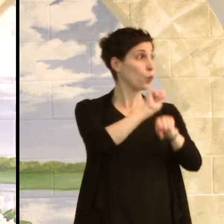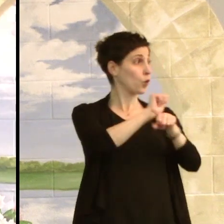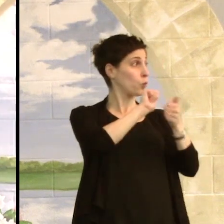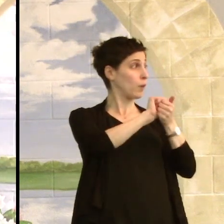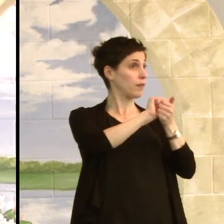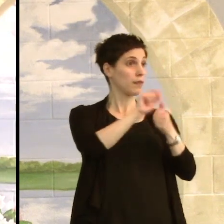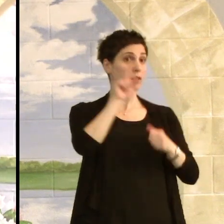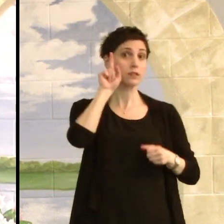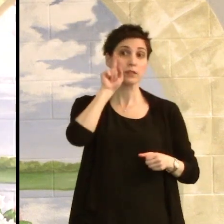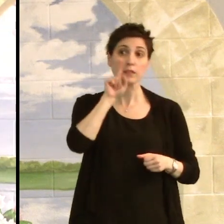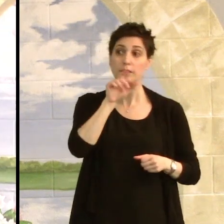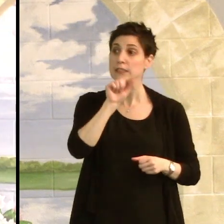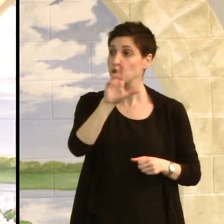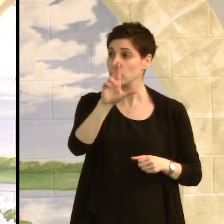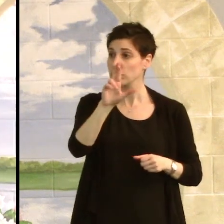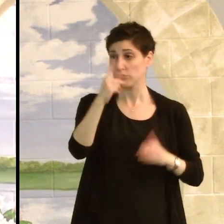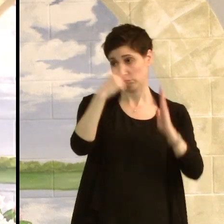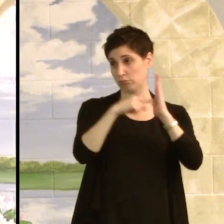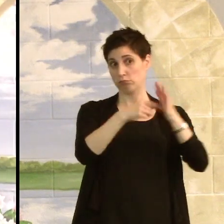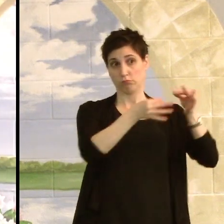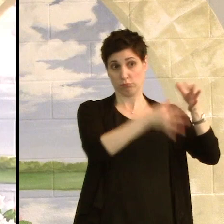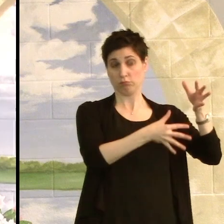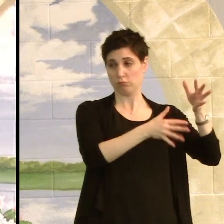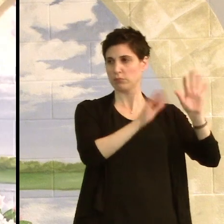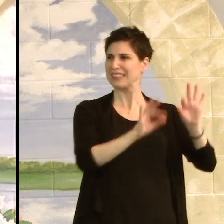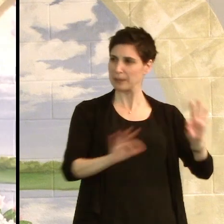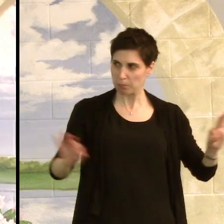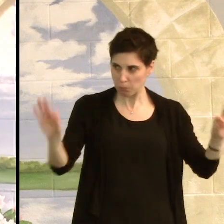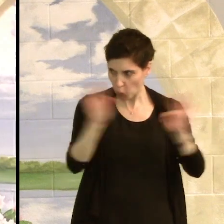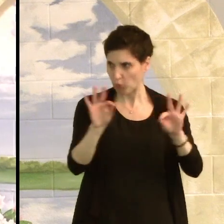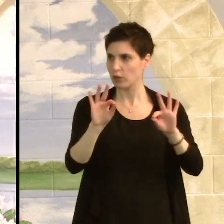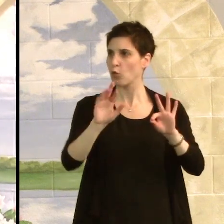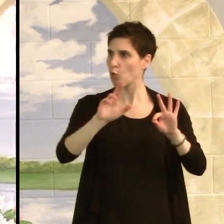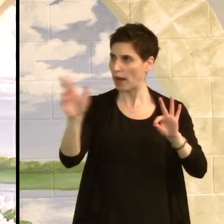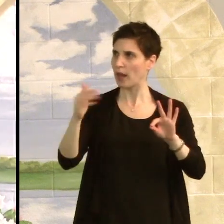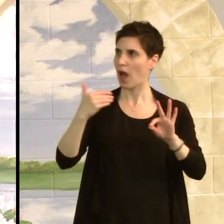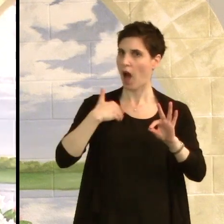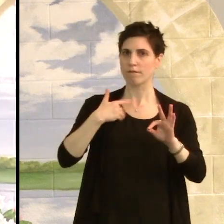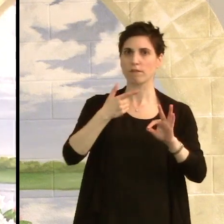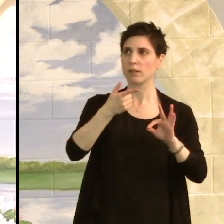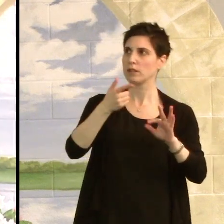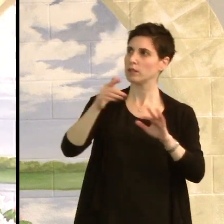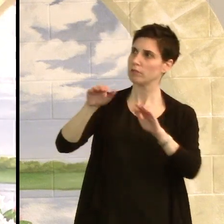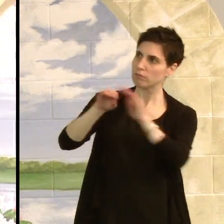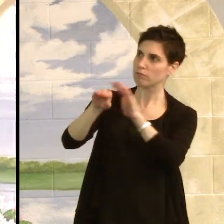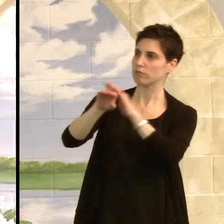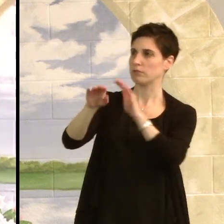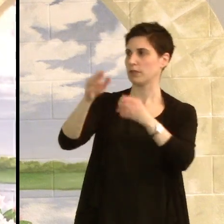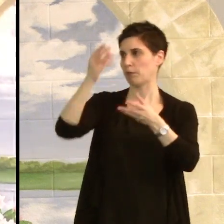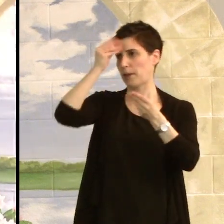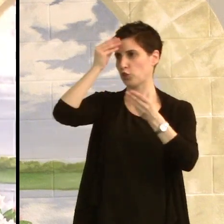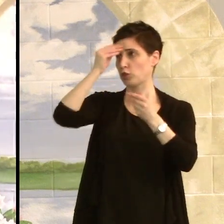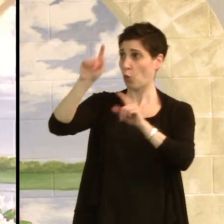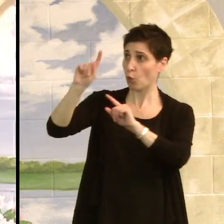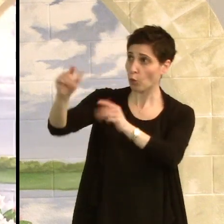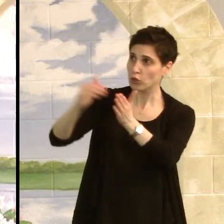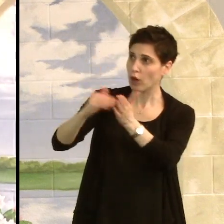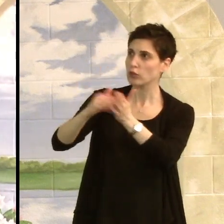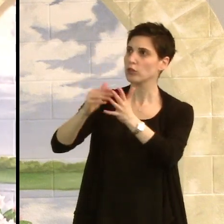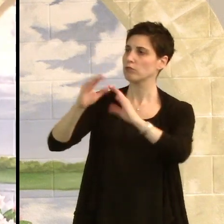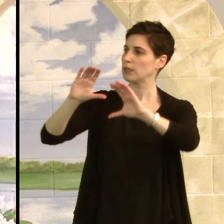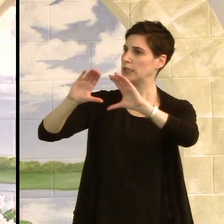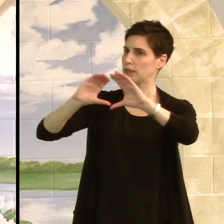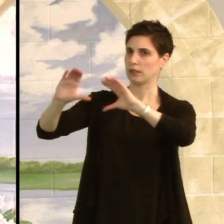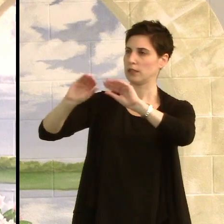interpreters, need to have accessible information available to ensure the